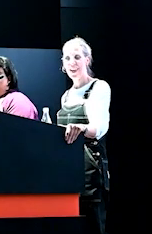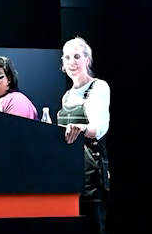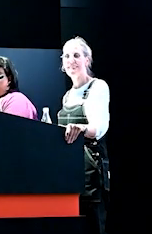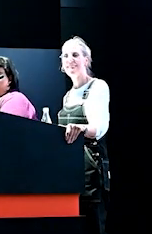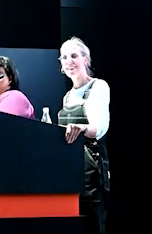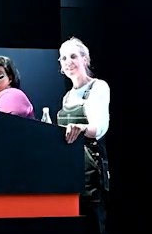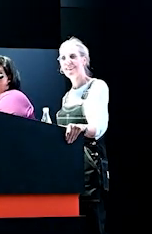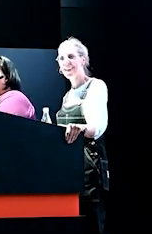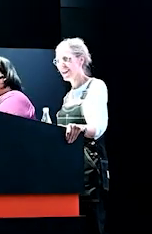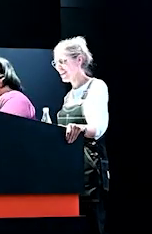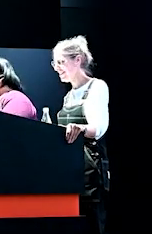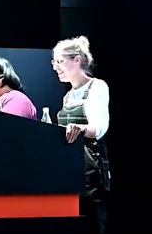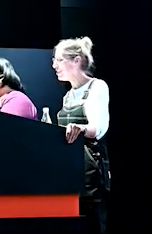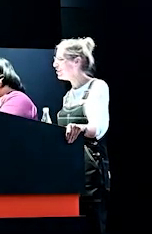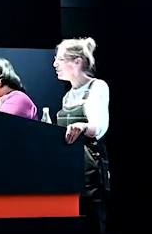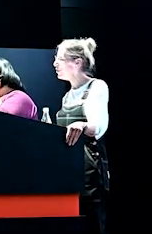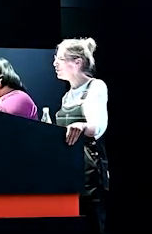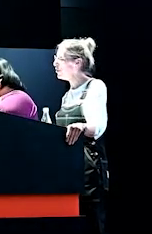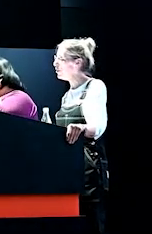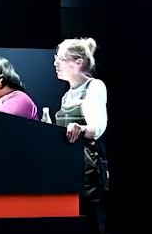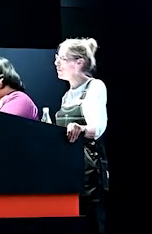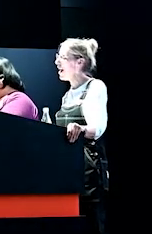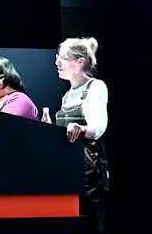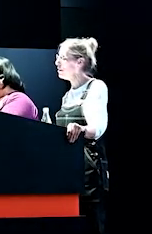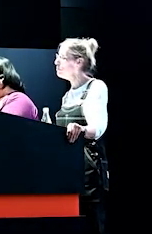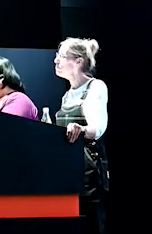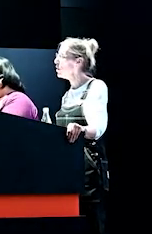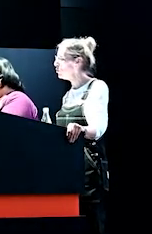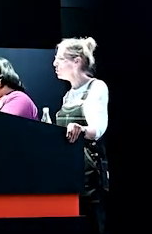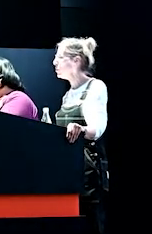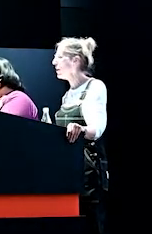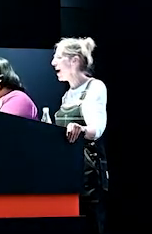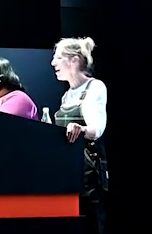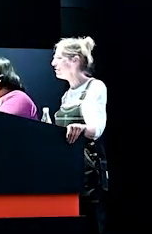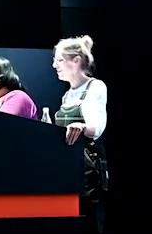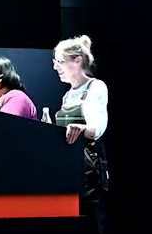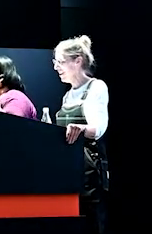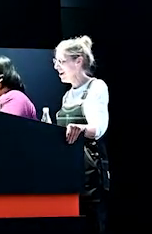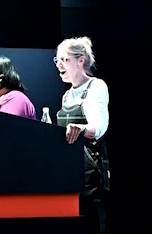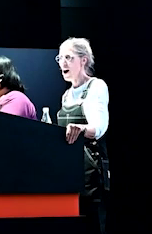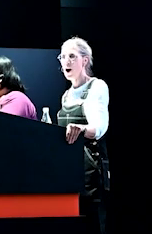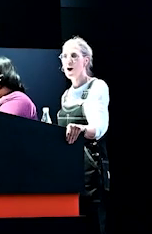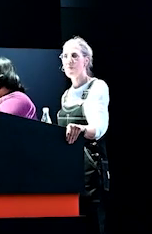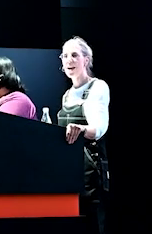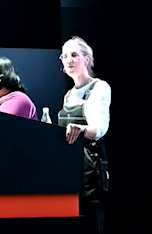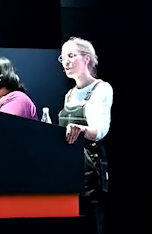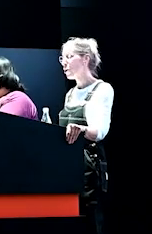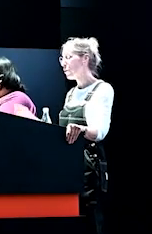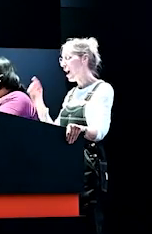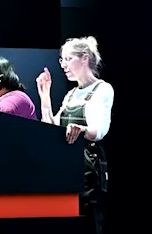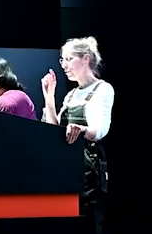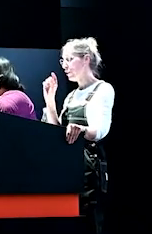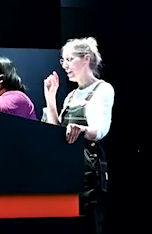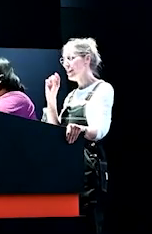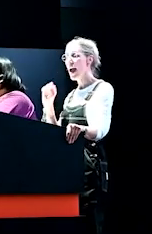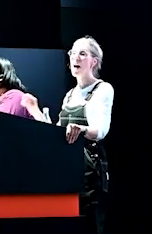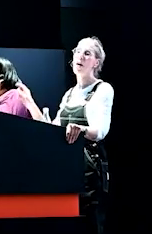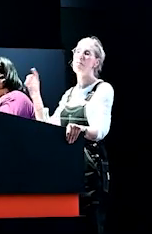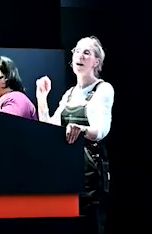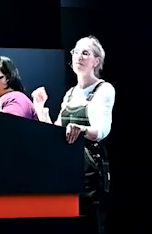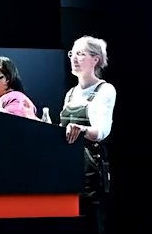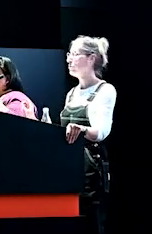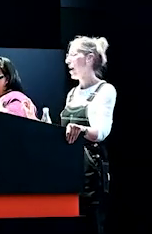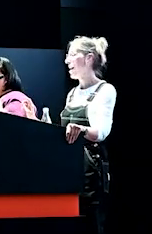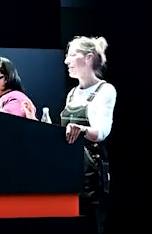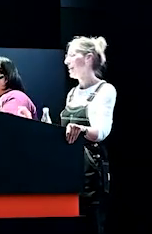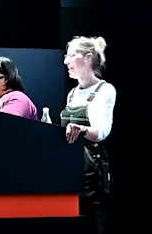I think this is the path most people have. And so I feel that now